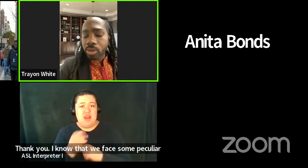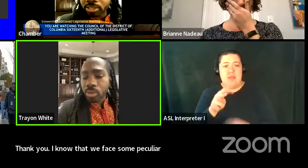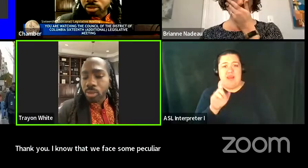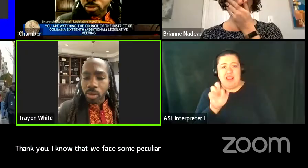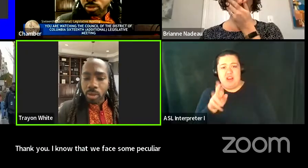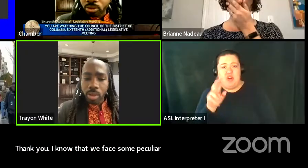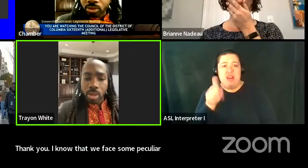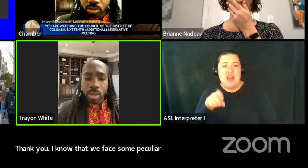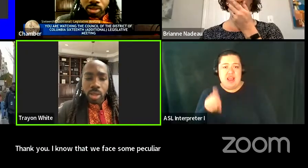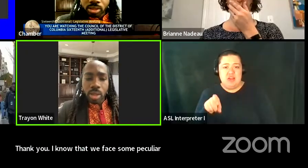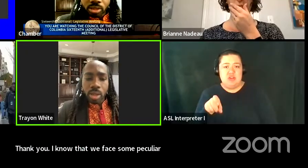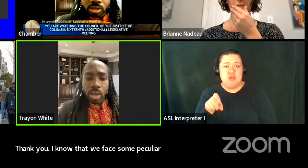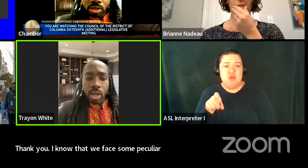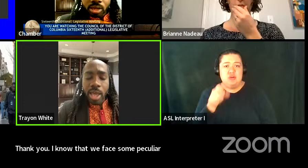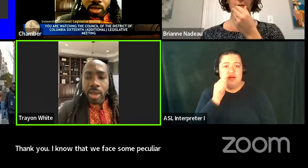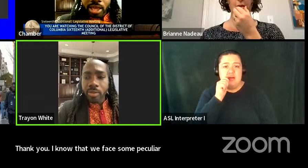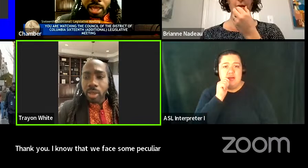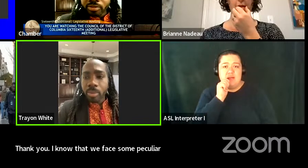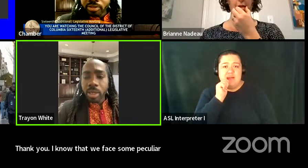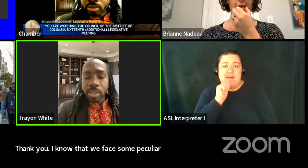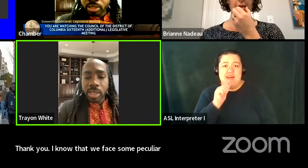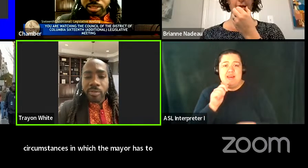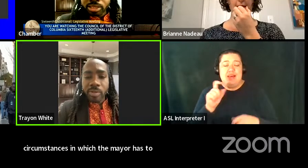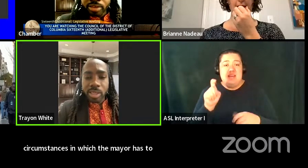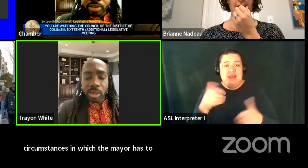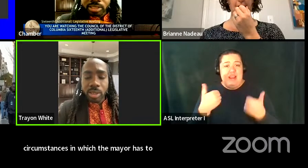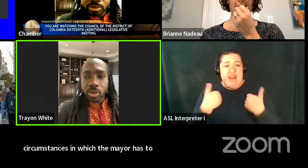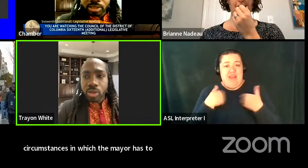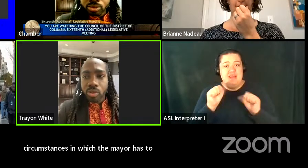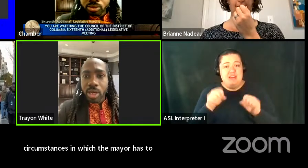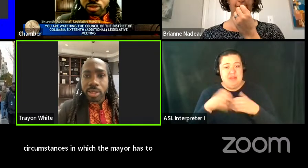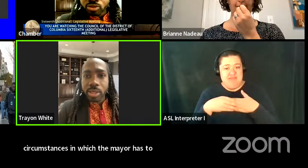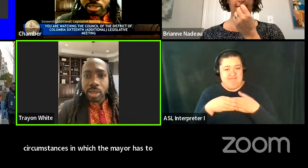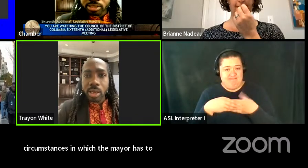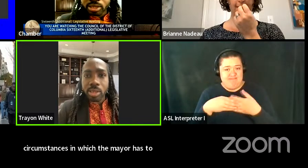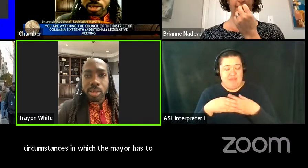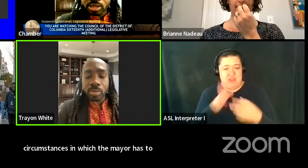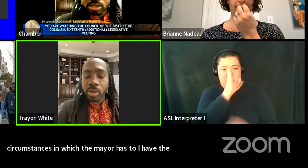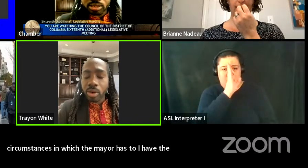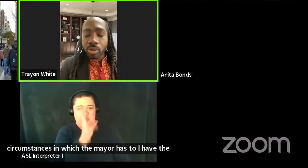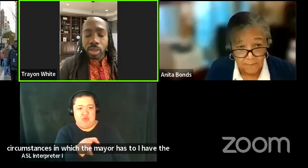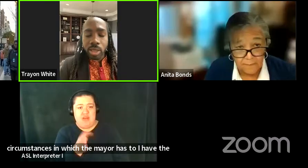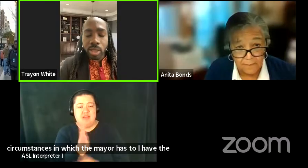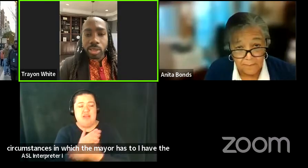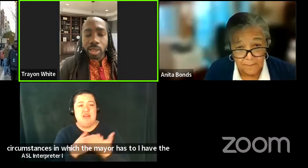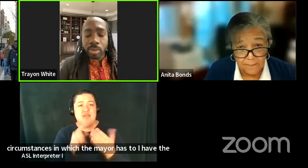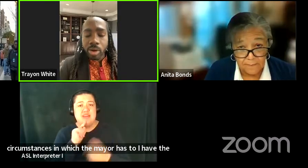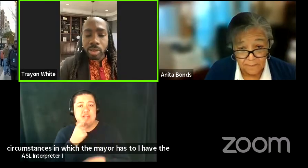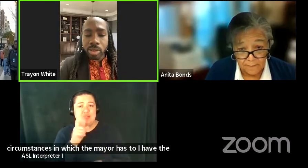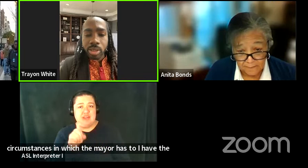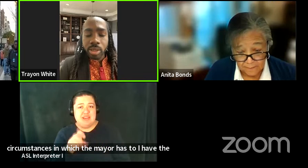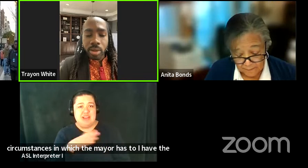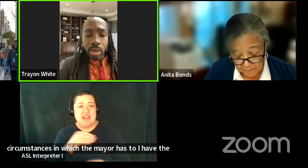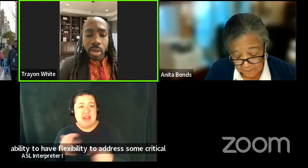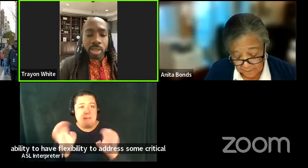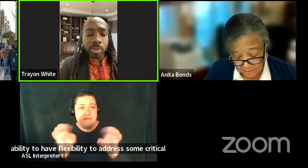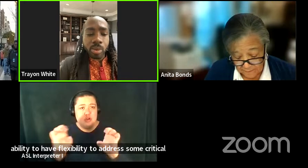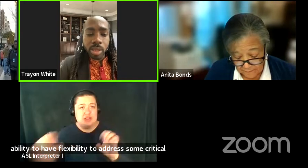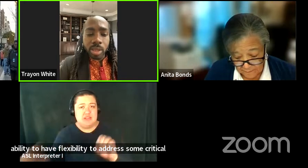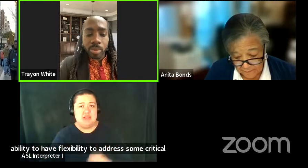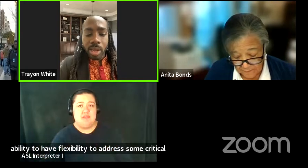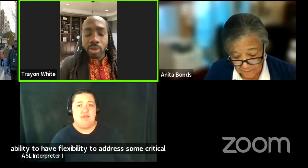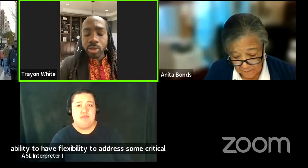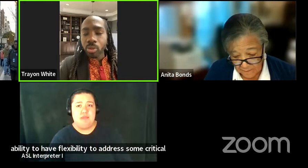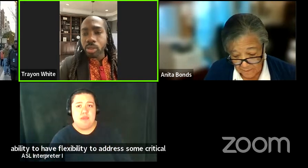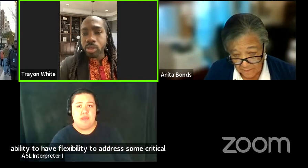has to have the ability to have flexibility to address some critical needs in emergency. I'm in